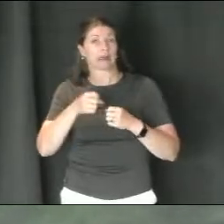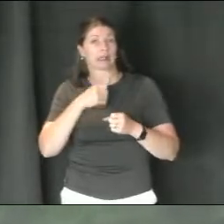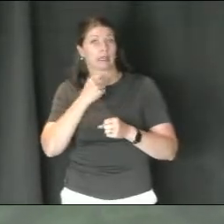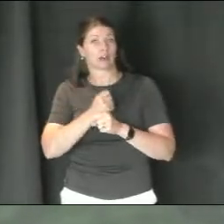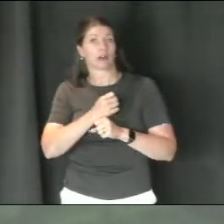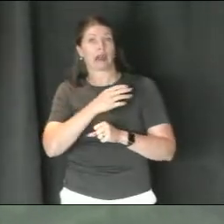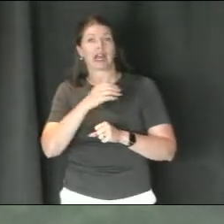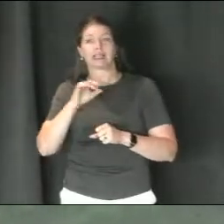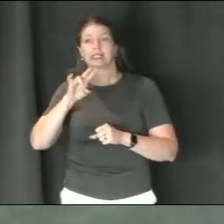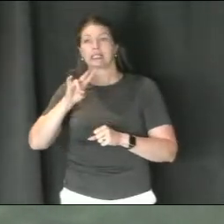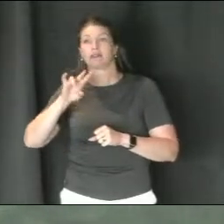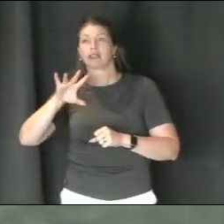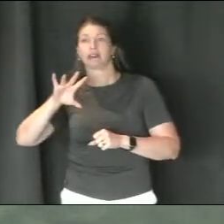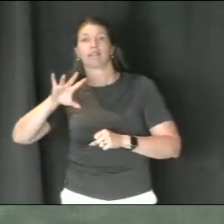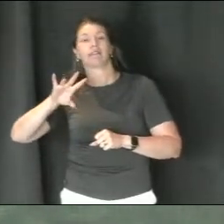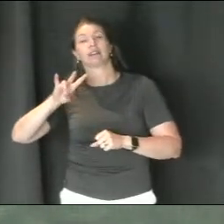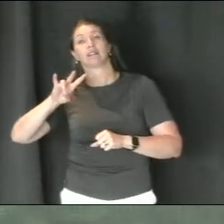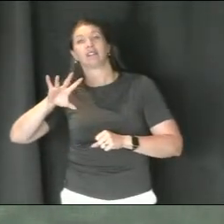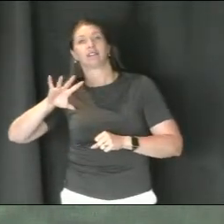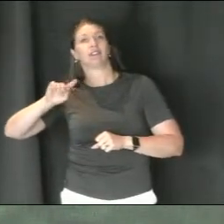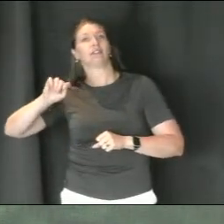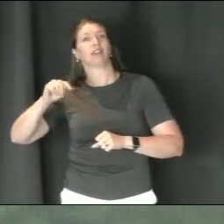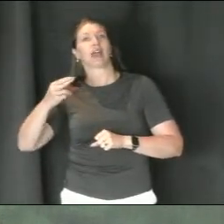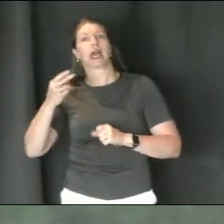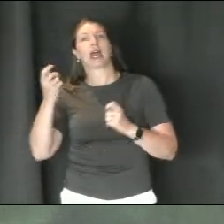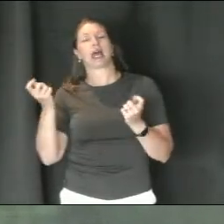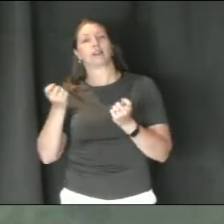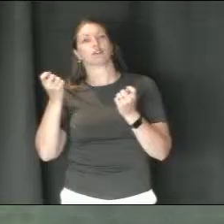of Confederation Medal. Congratulations, Priscilla.